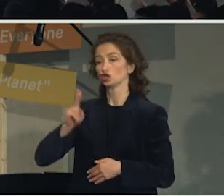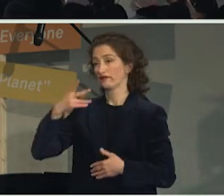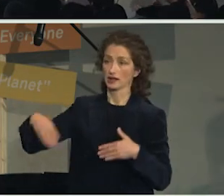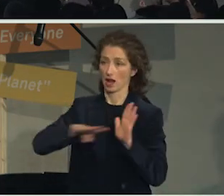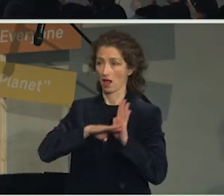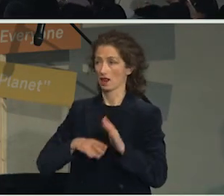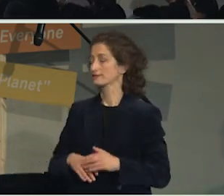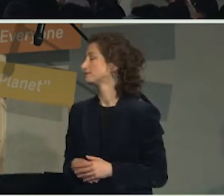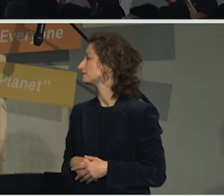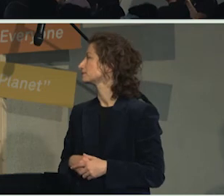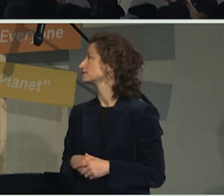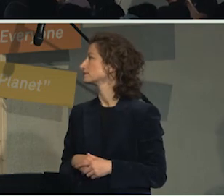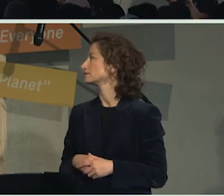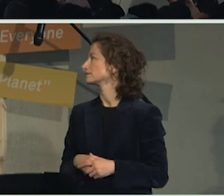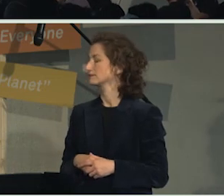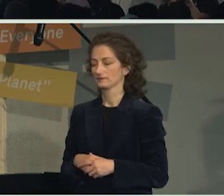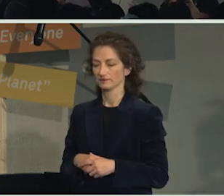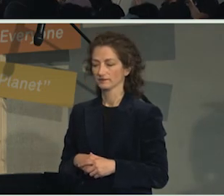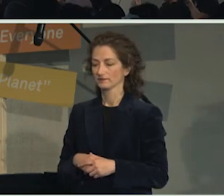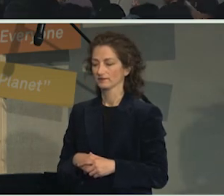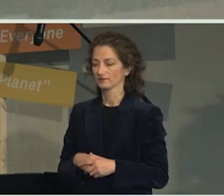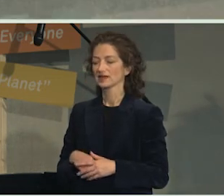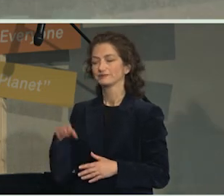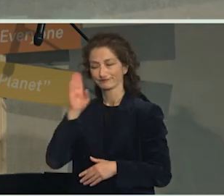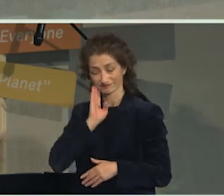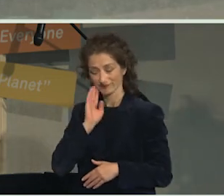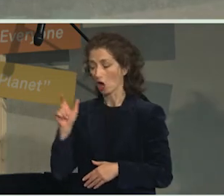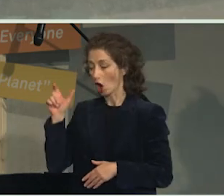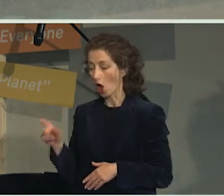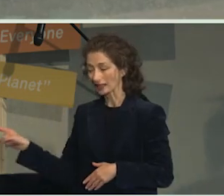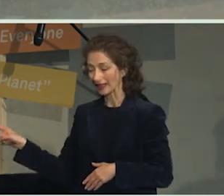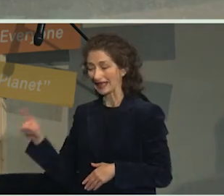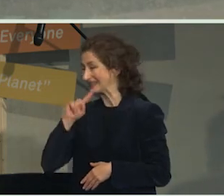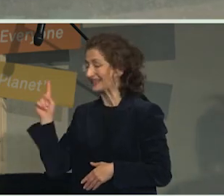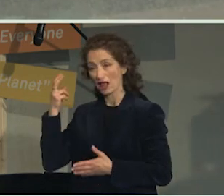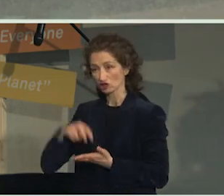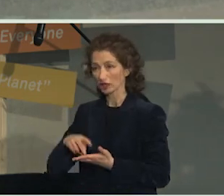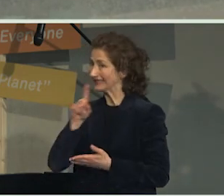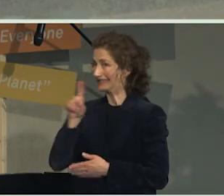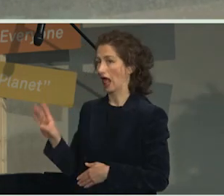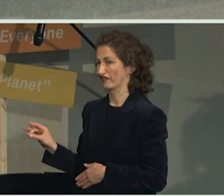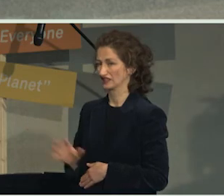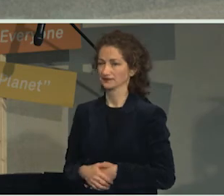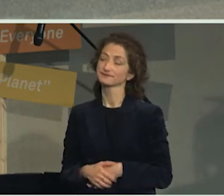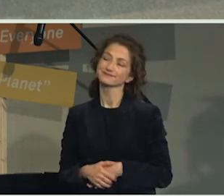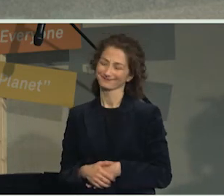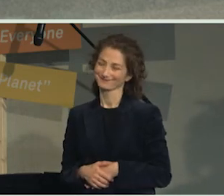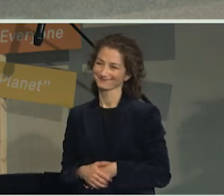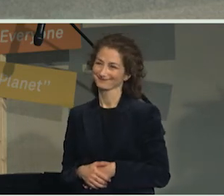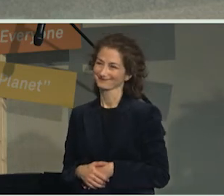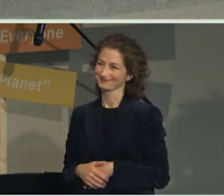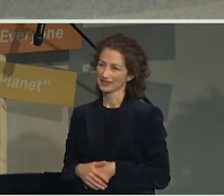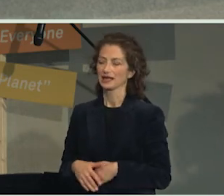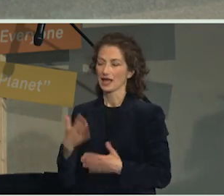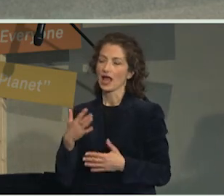second rule, I always say this, do not touch people without their consent, always, doesn't matter. You know what I'm saying? Just, if you love what someone has on, do not put your hands